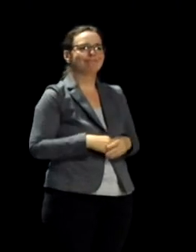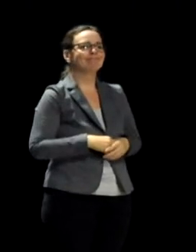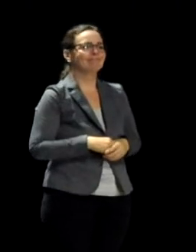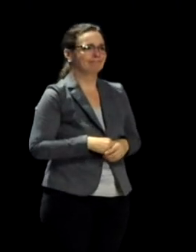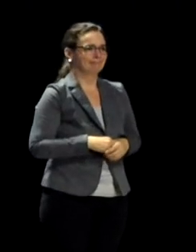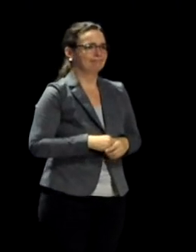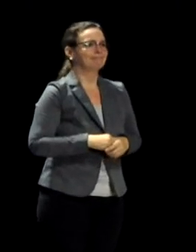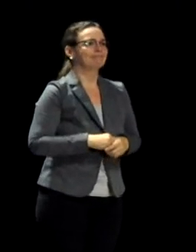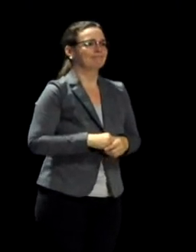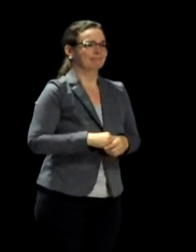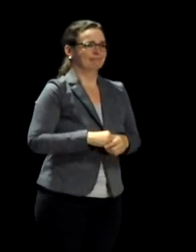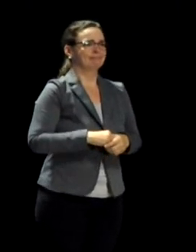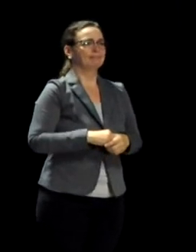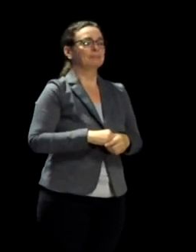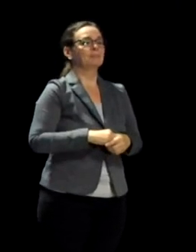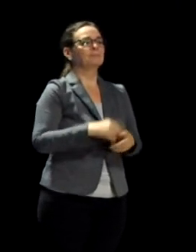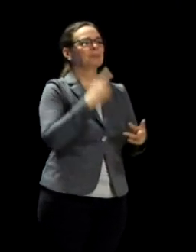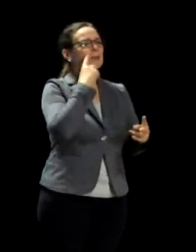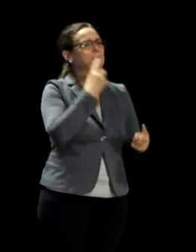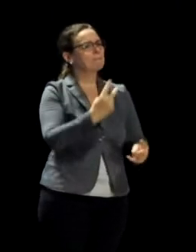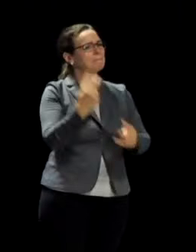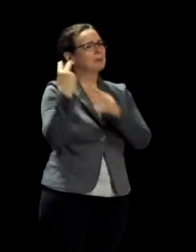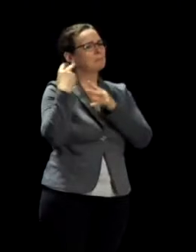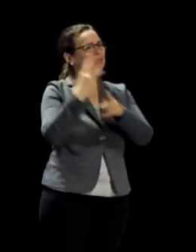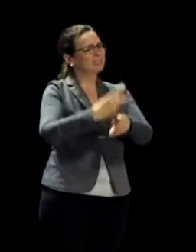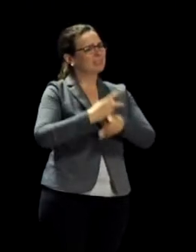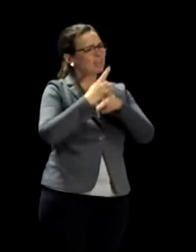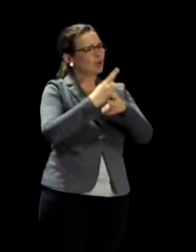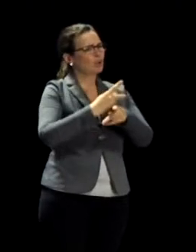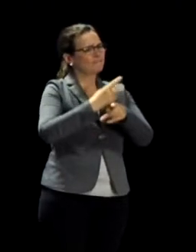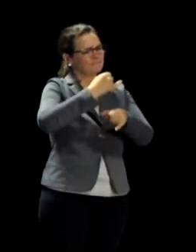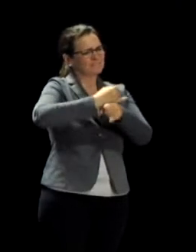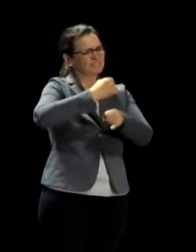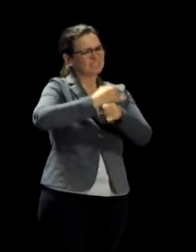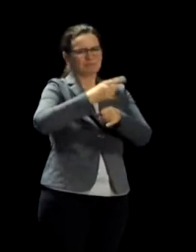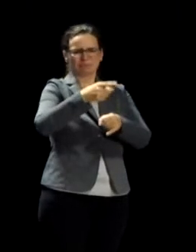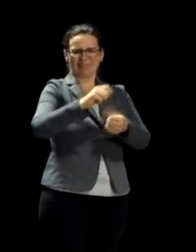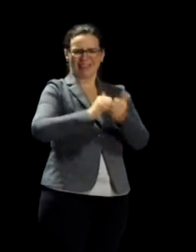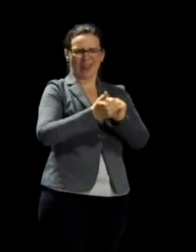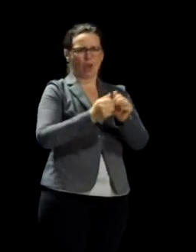Do you have any more information about what the source of that was? I don't.